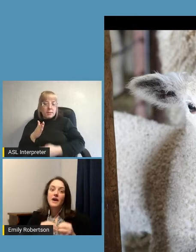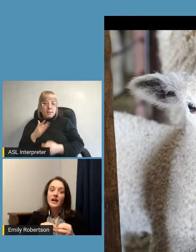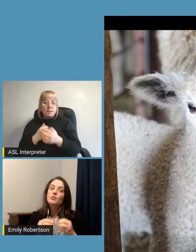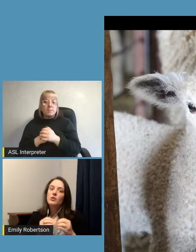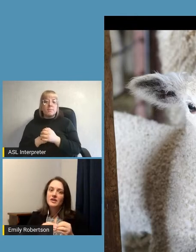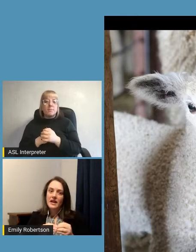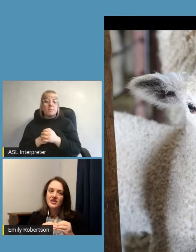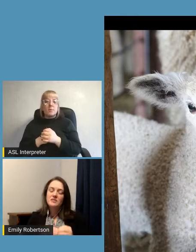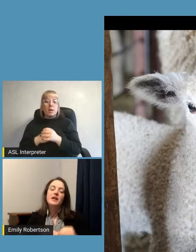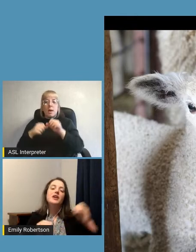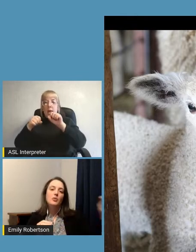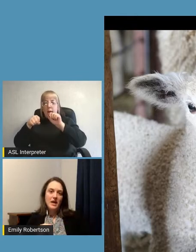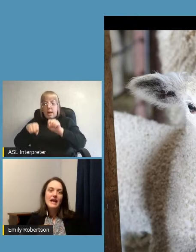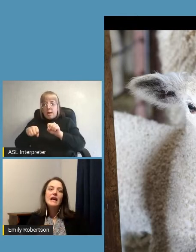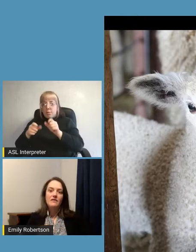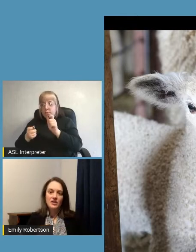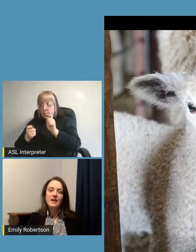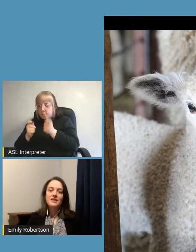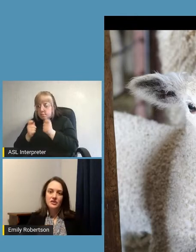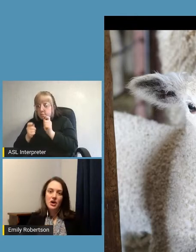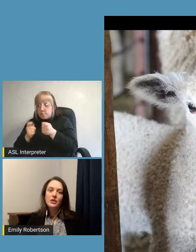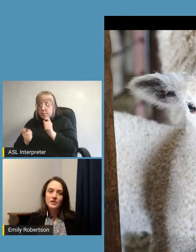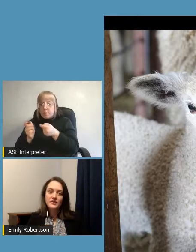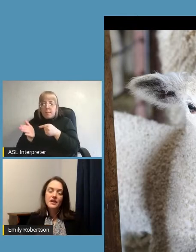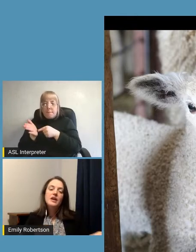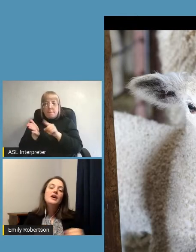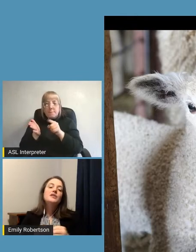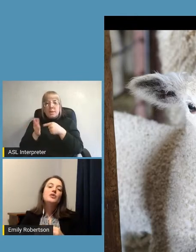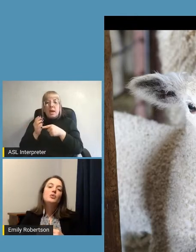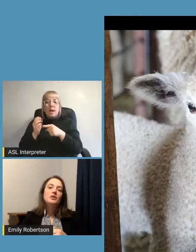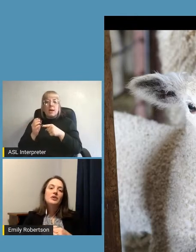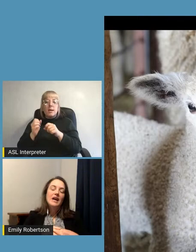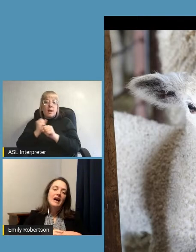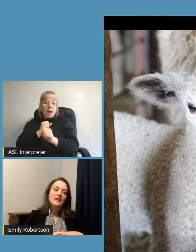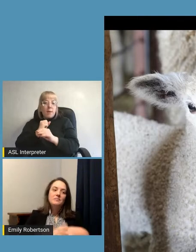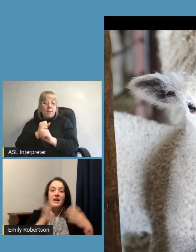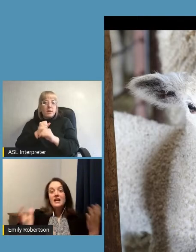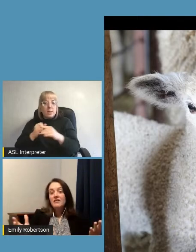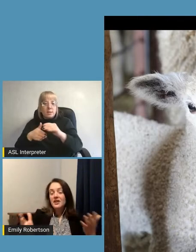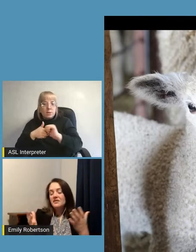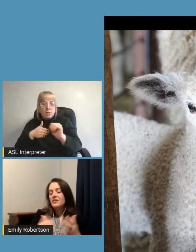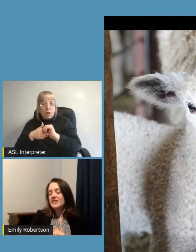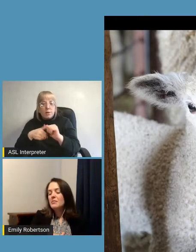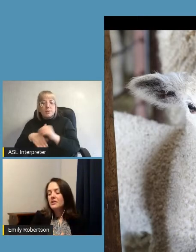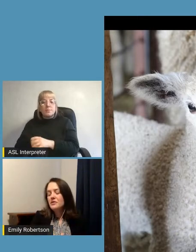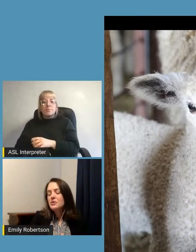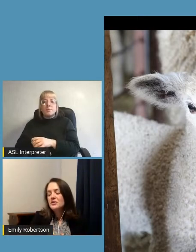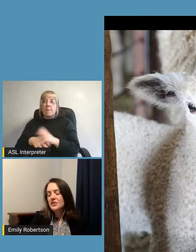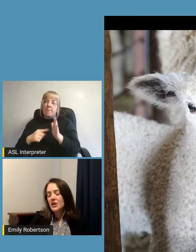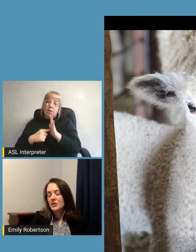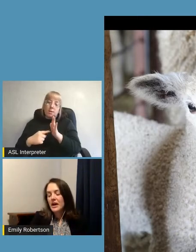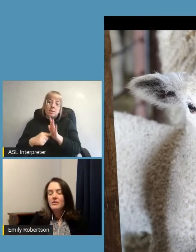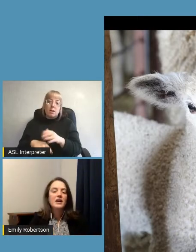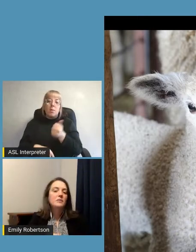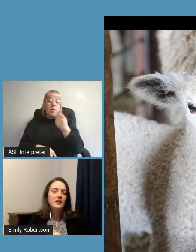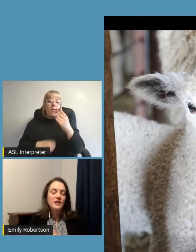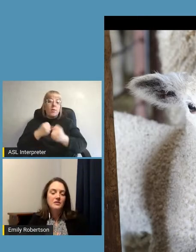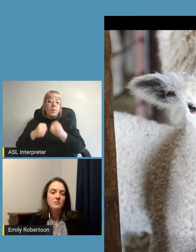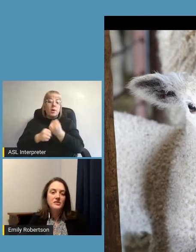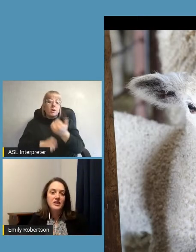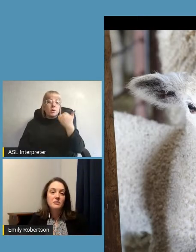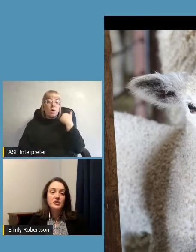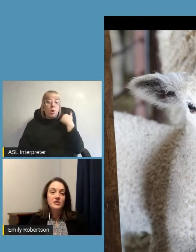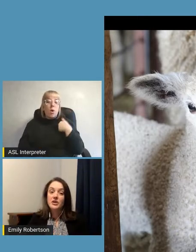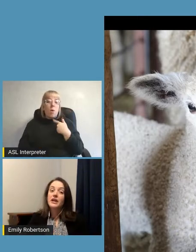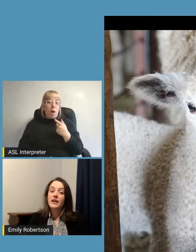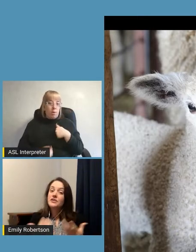to refine where we're actually spending our paid advertising dollars. So we'll look at paid advertising. For example, a few years ago, I recommended that